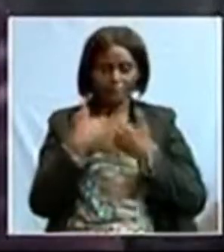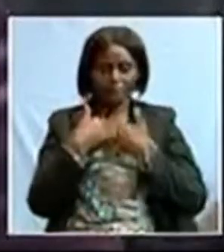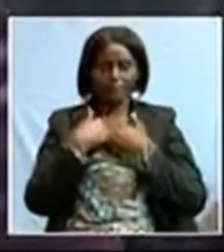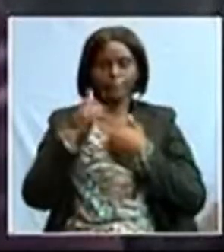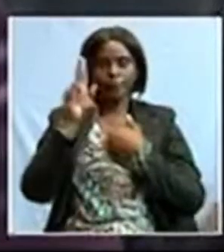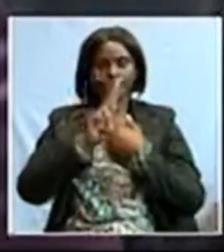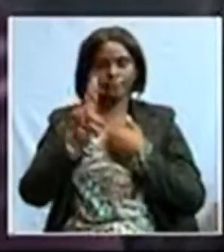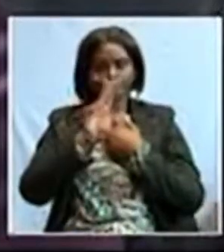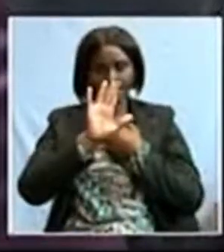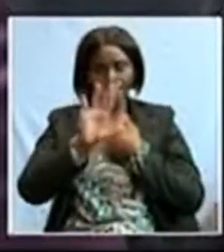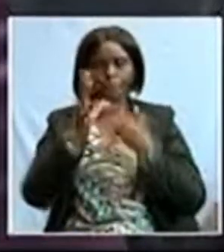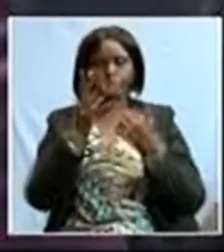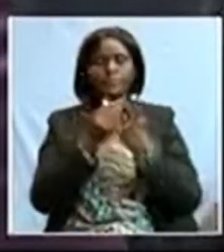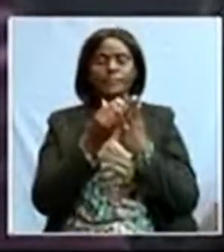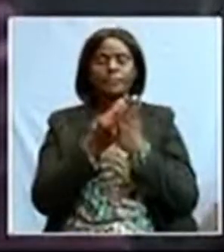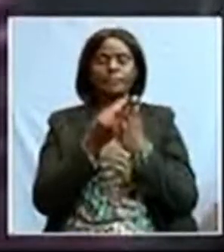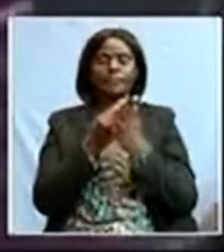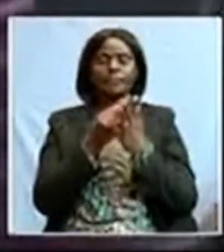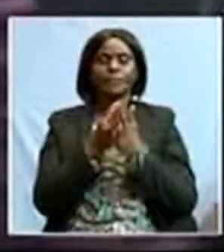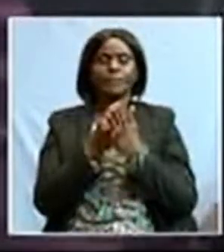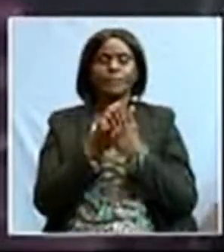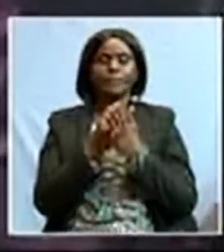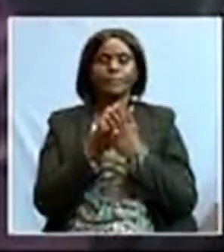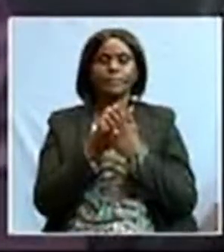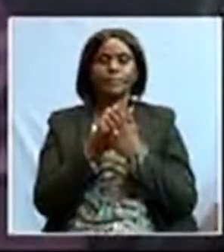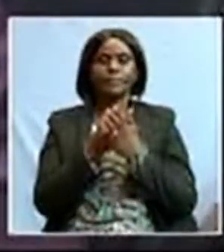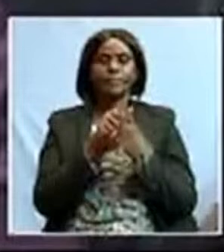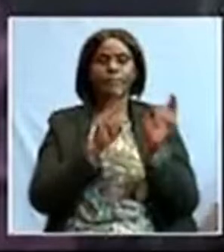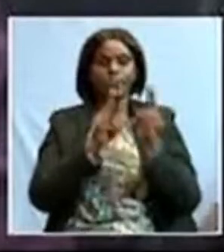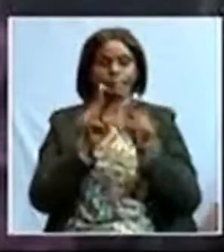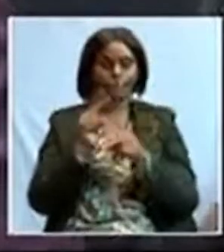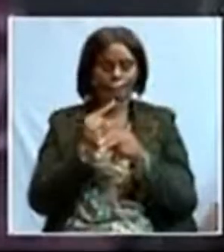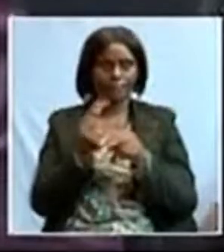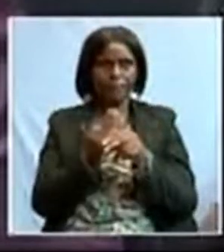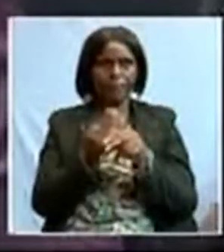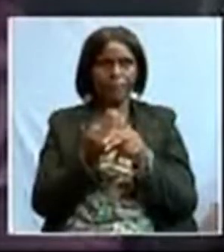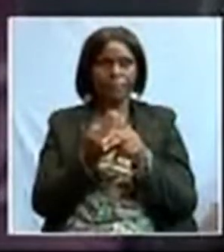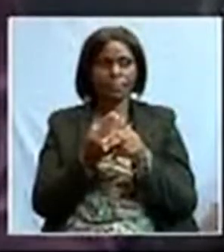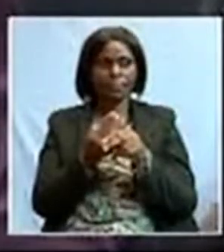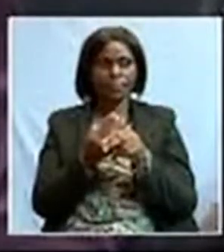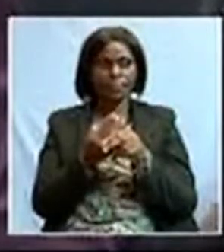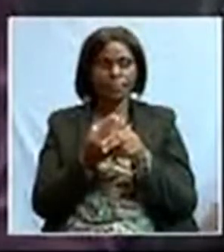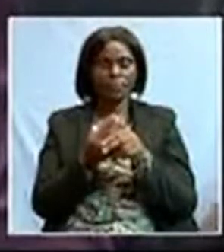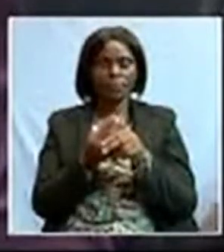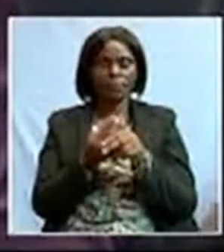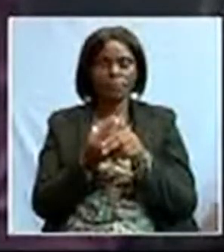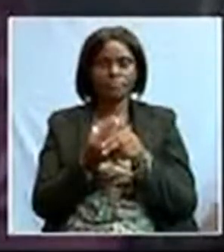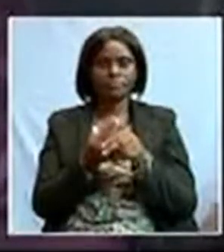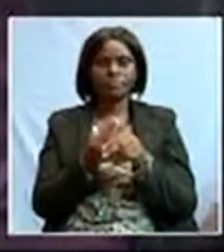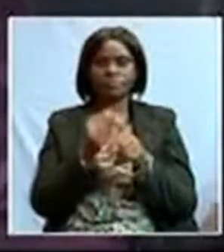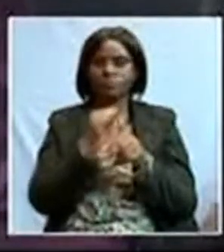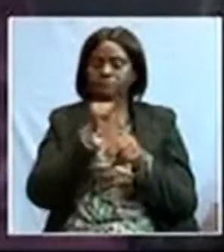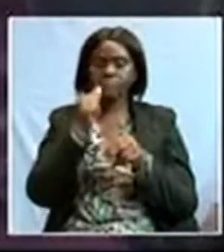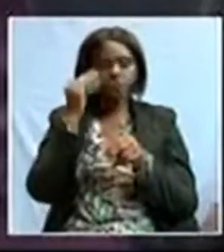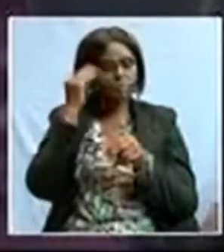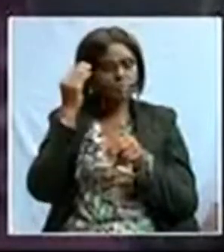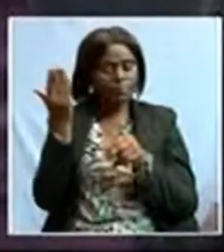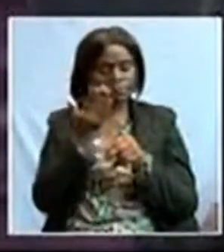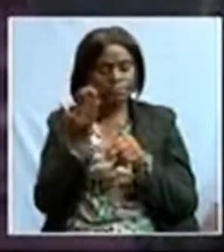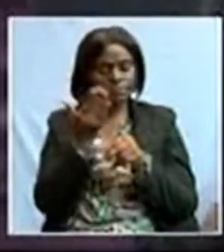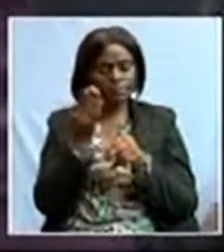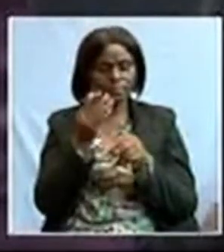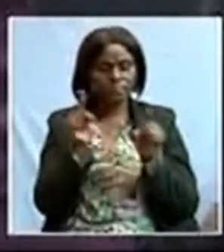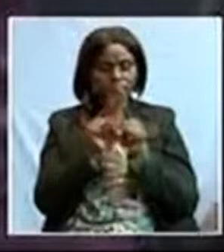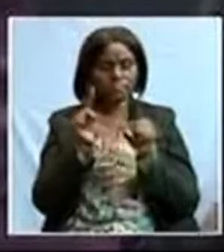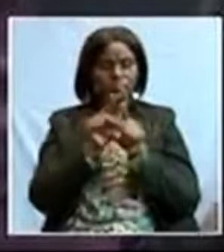part of the money, a response was that they didn't carry evidence. She didn't know that there